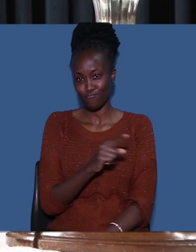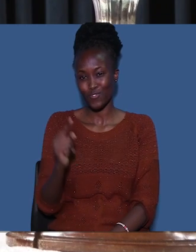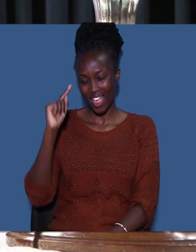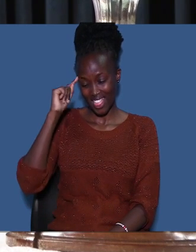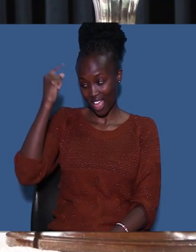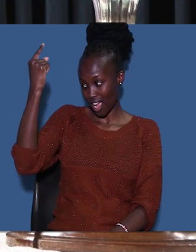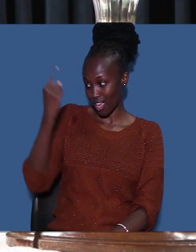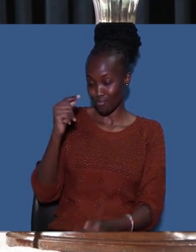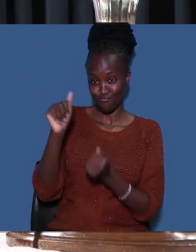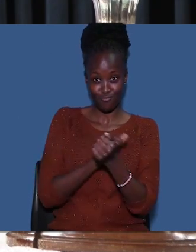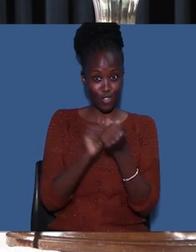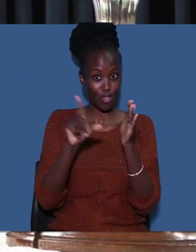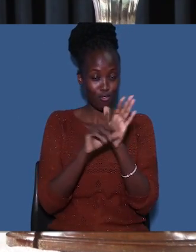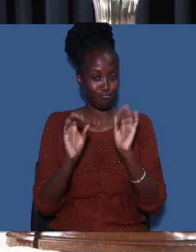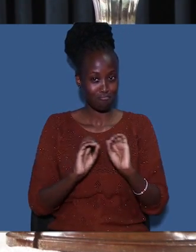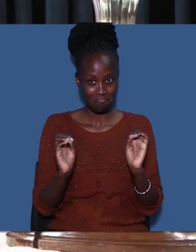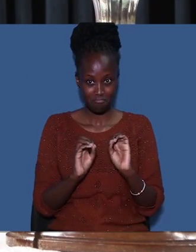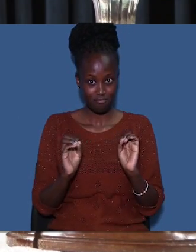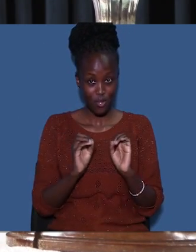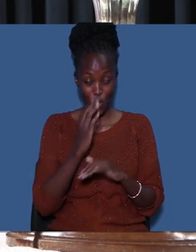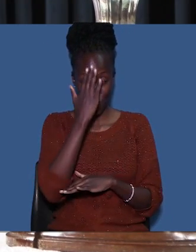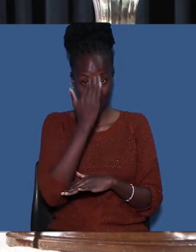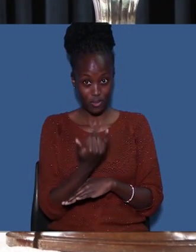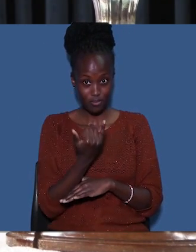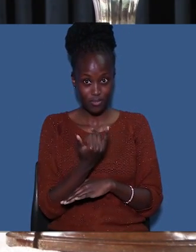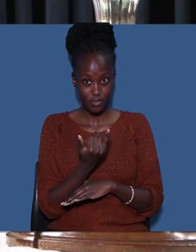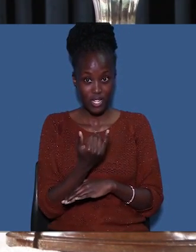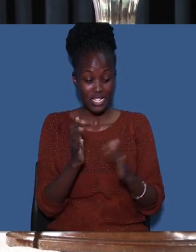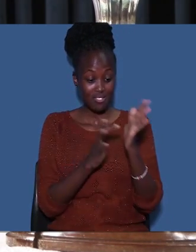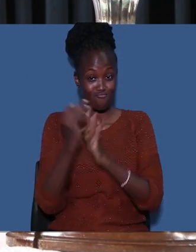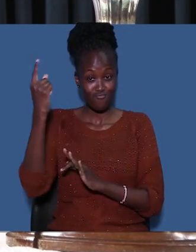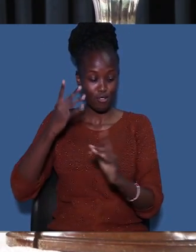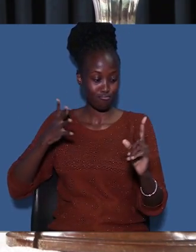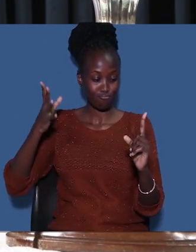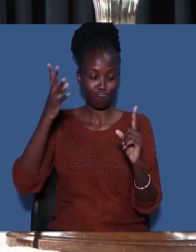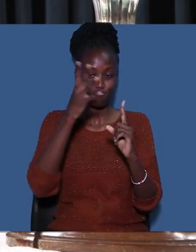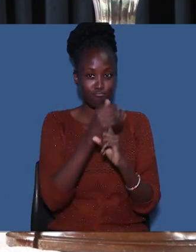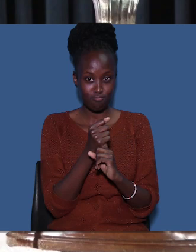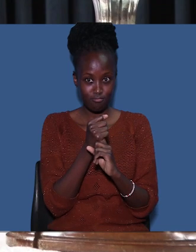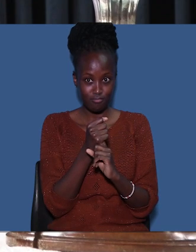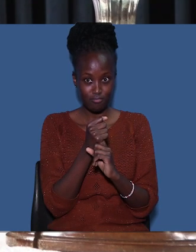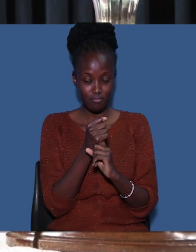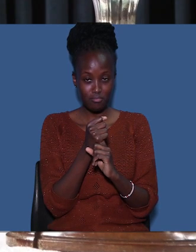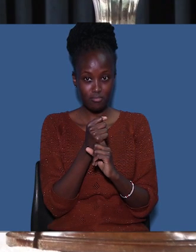prophets. I have not come to abolish them, but to fulfill them."